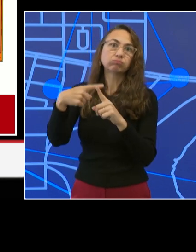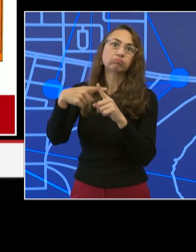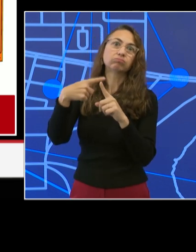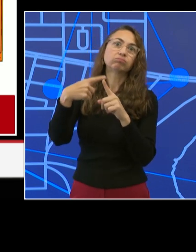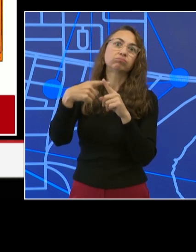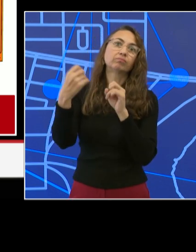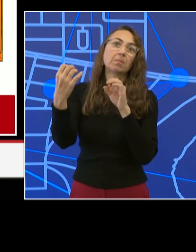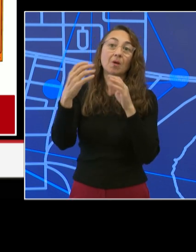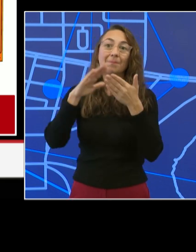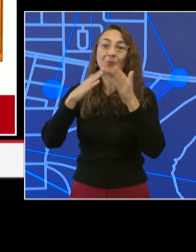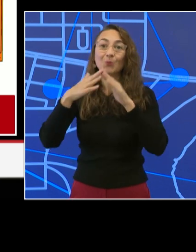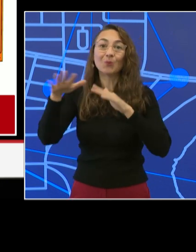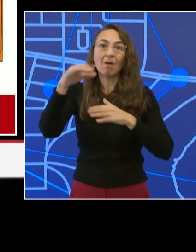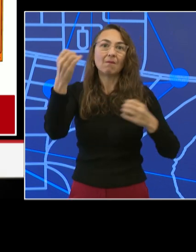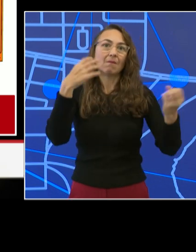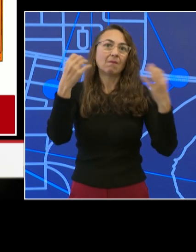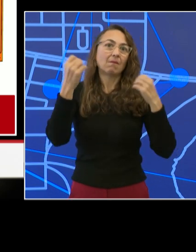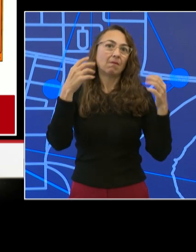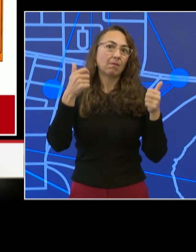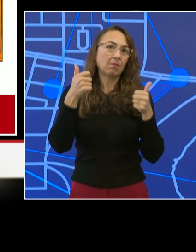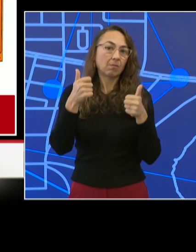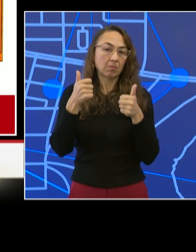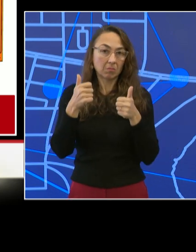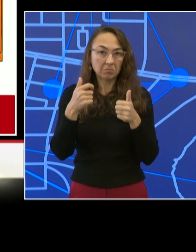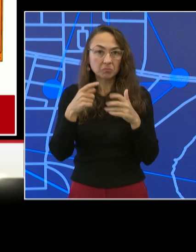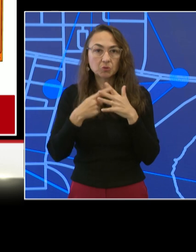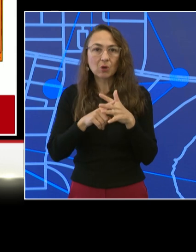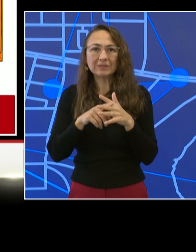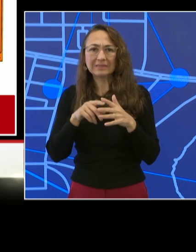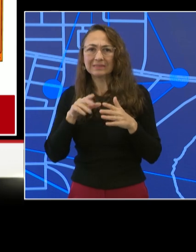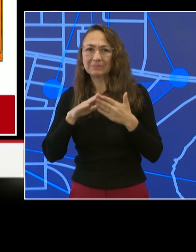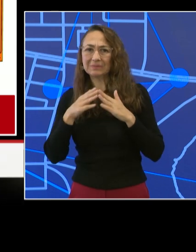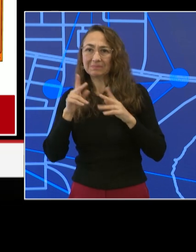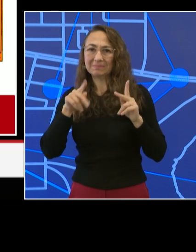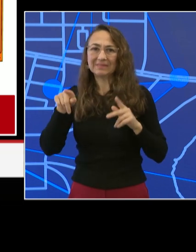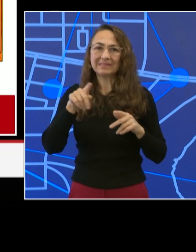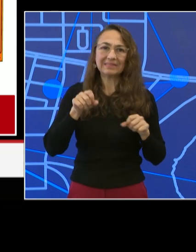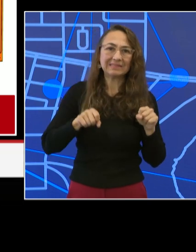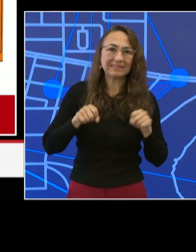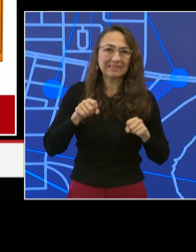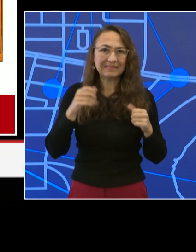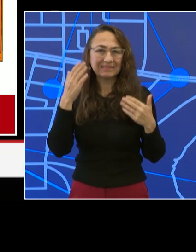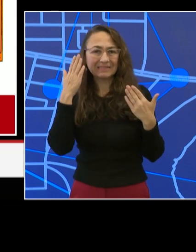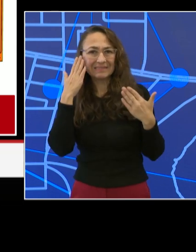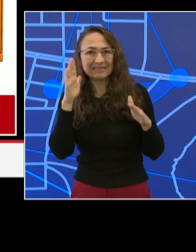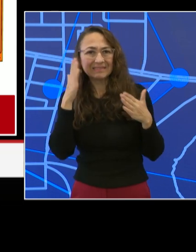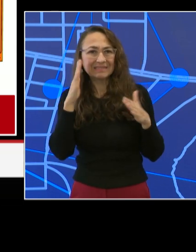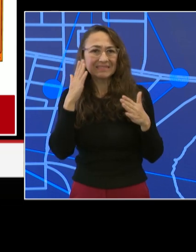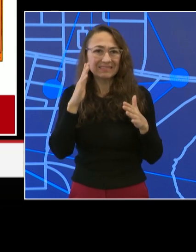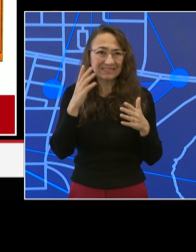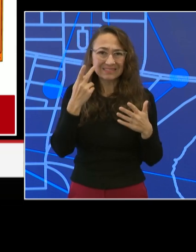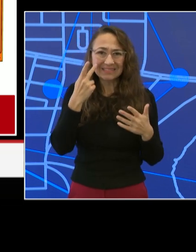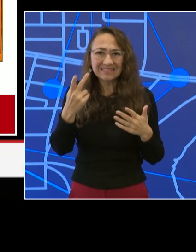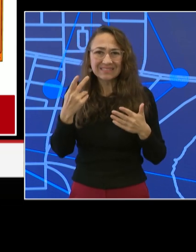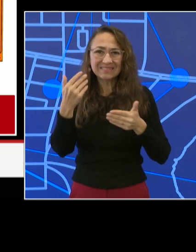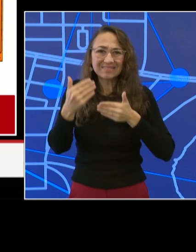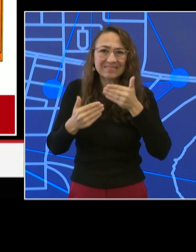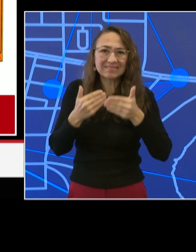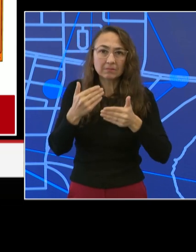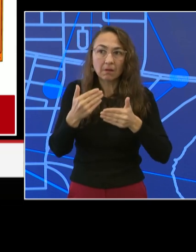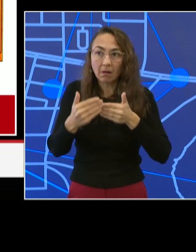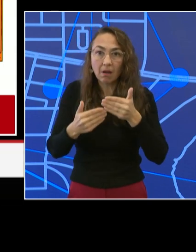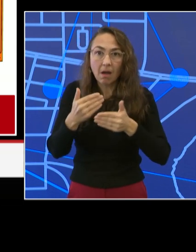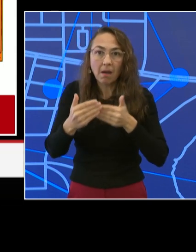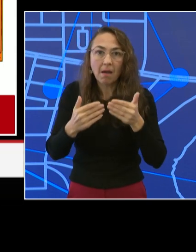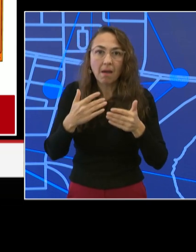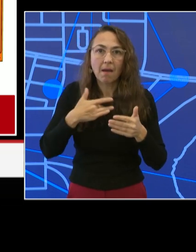little apprehensive about it initially, but now more members of our community and residential members are asking for us to increase our